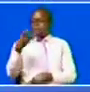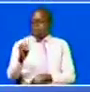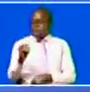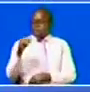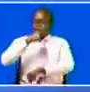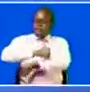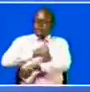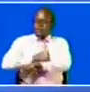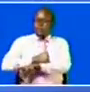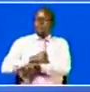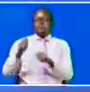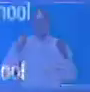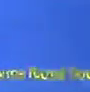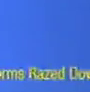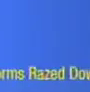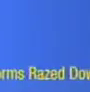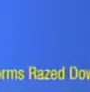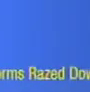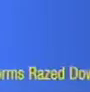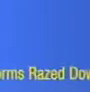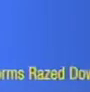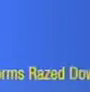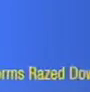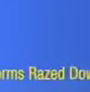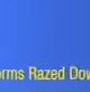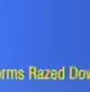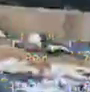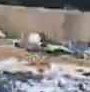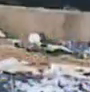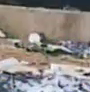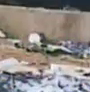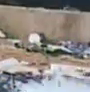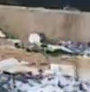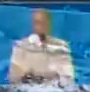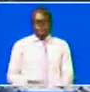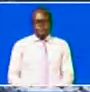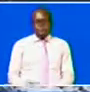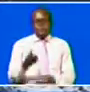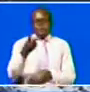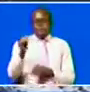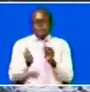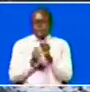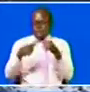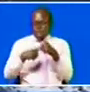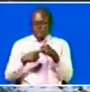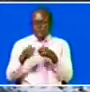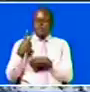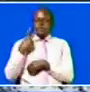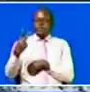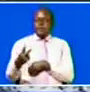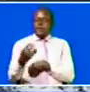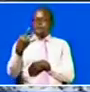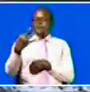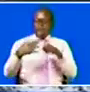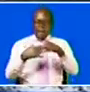have witnessed unrest compared to some 67 schools last year. In 2016, some 239 cases